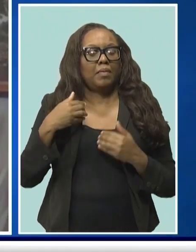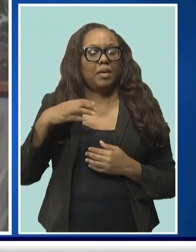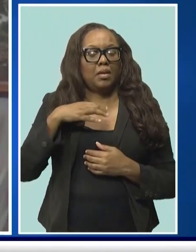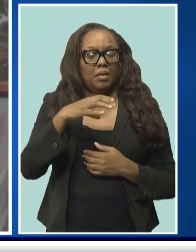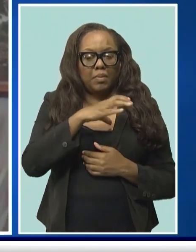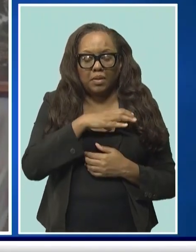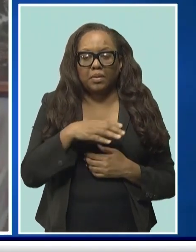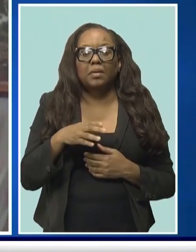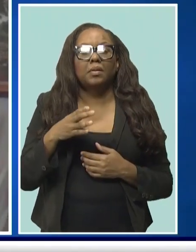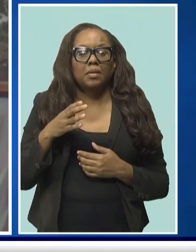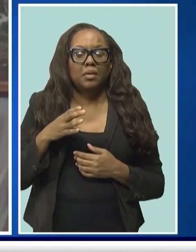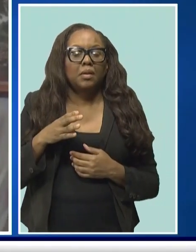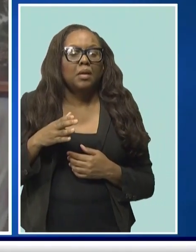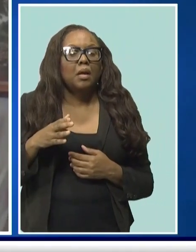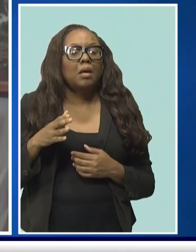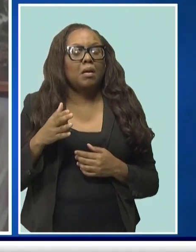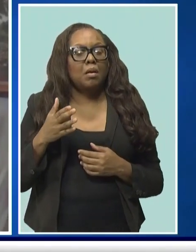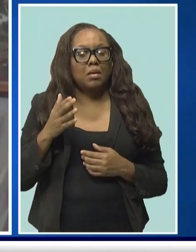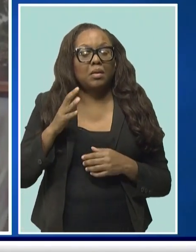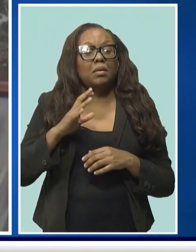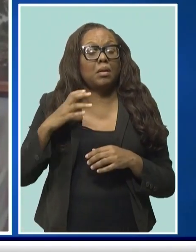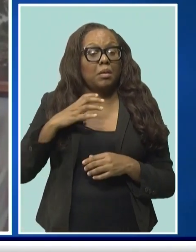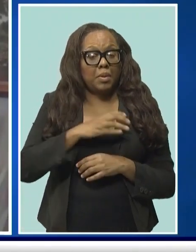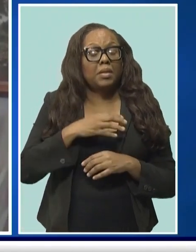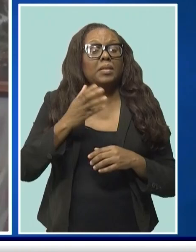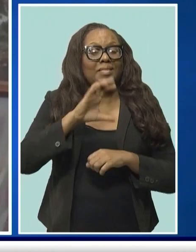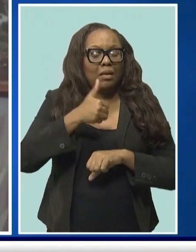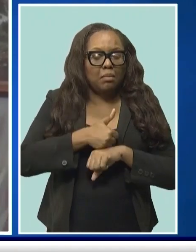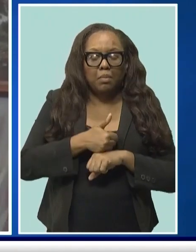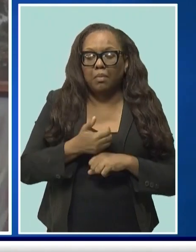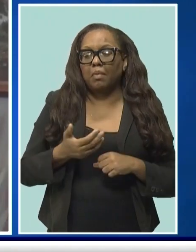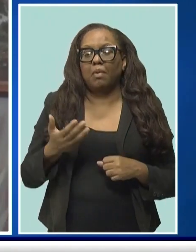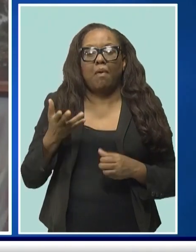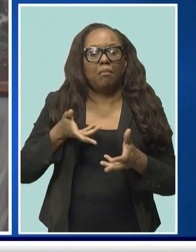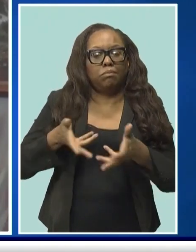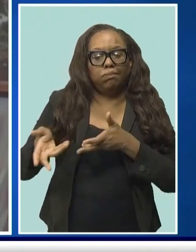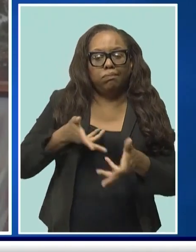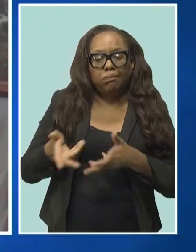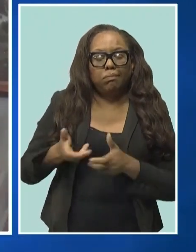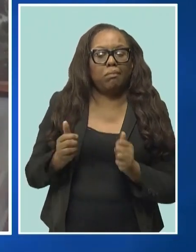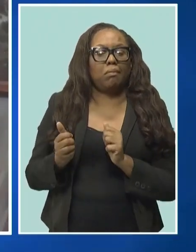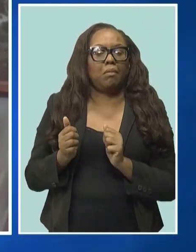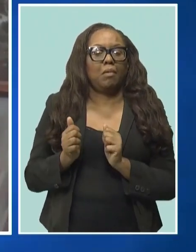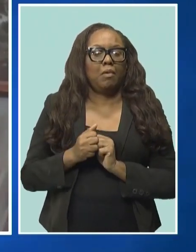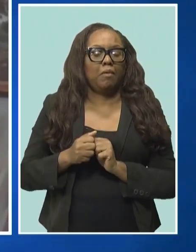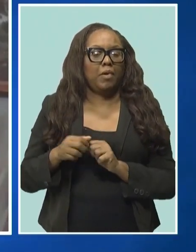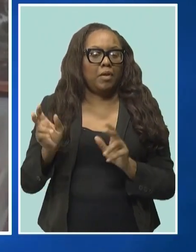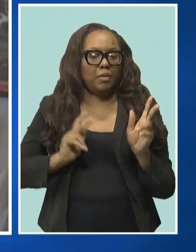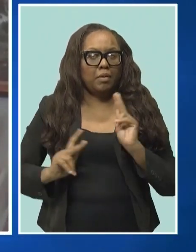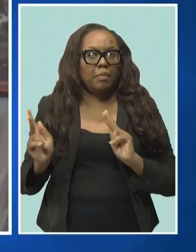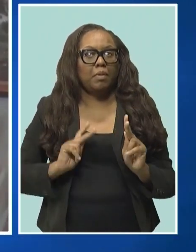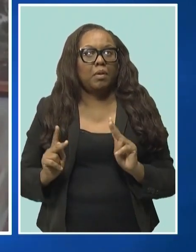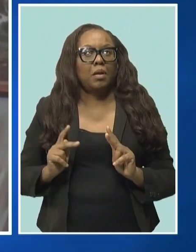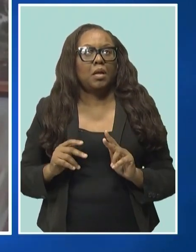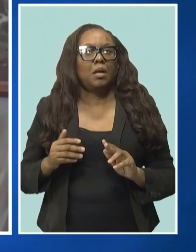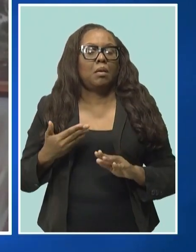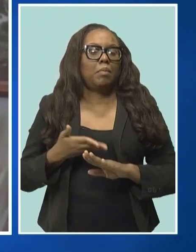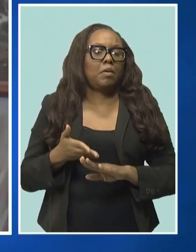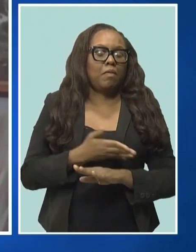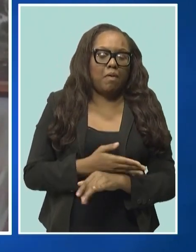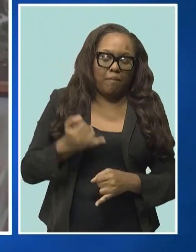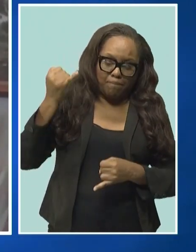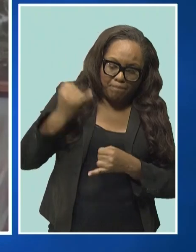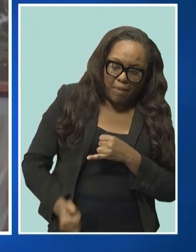commentary from the public as part of the process leading up to the finalization of the